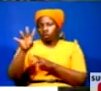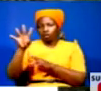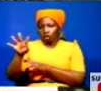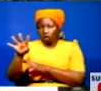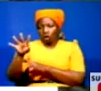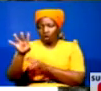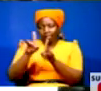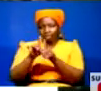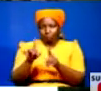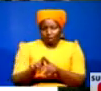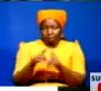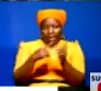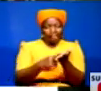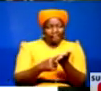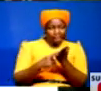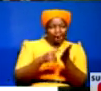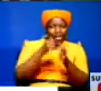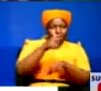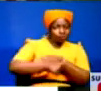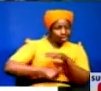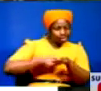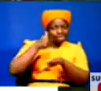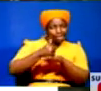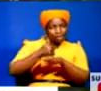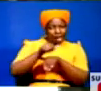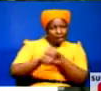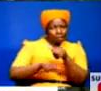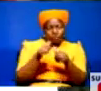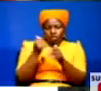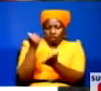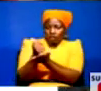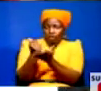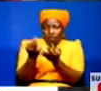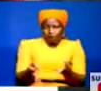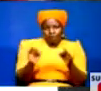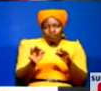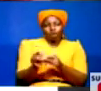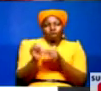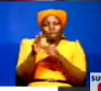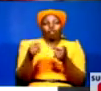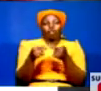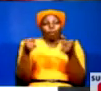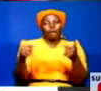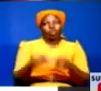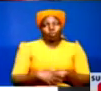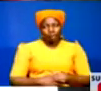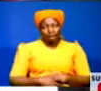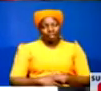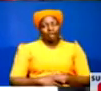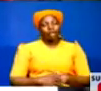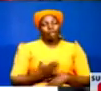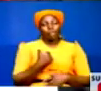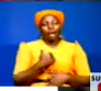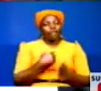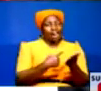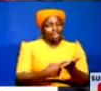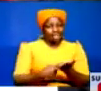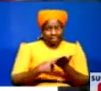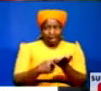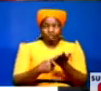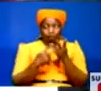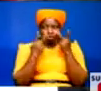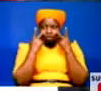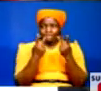to establish the office of the official leader of the opposition. And we're in the discussion to see that quite